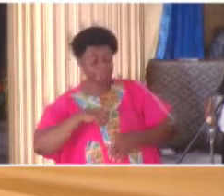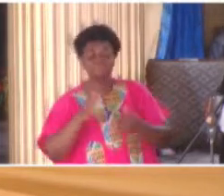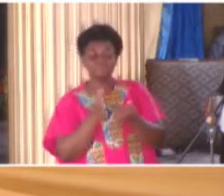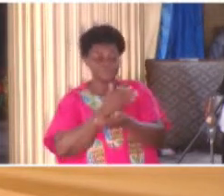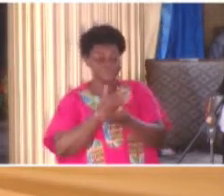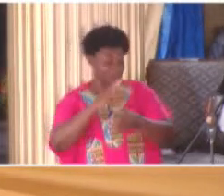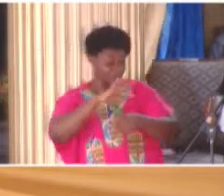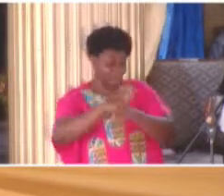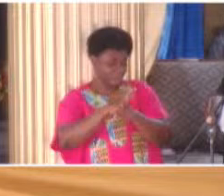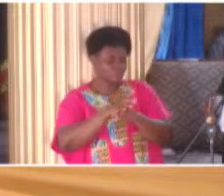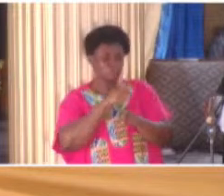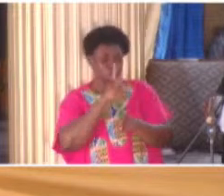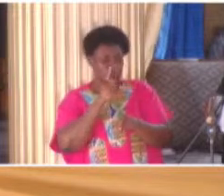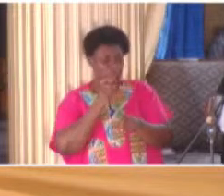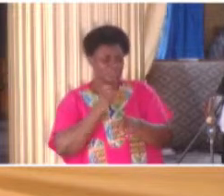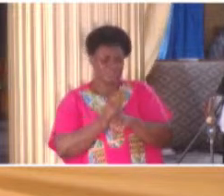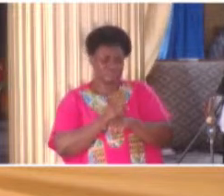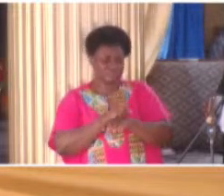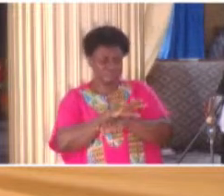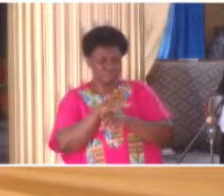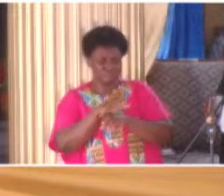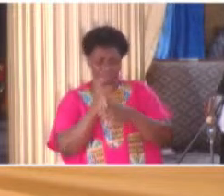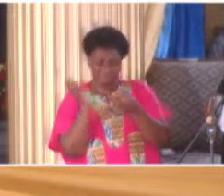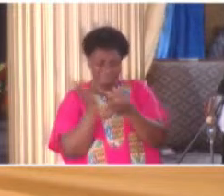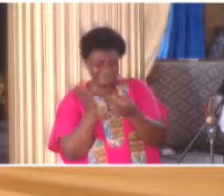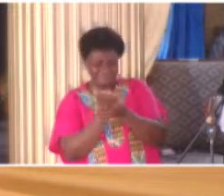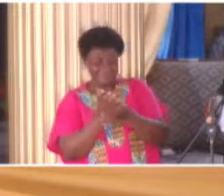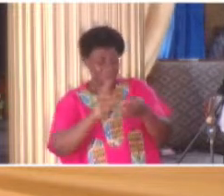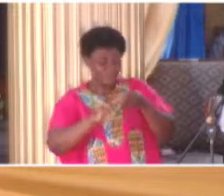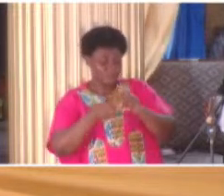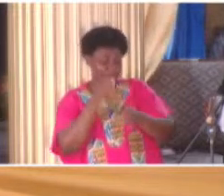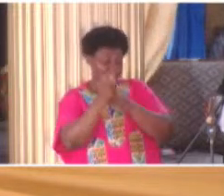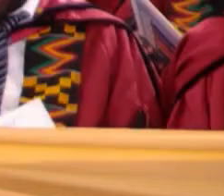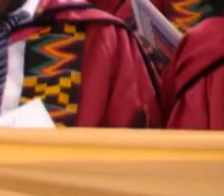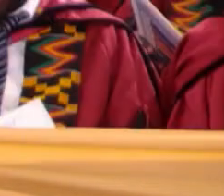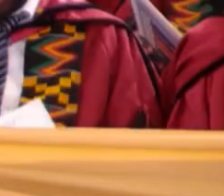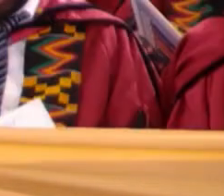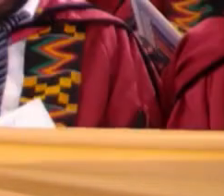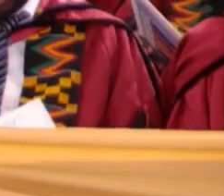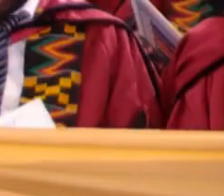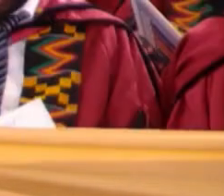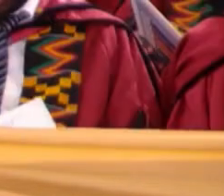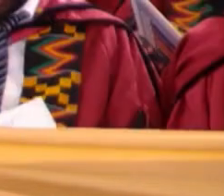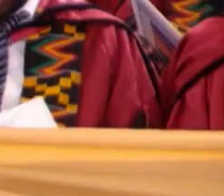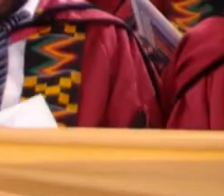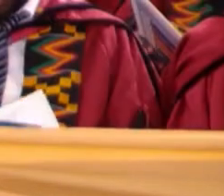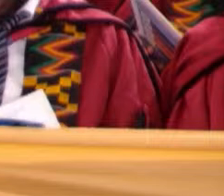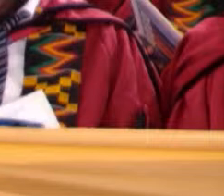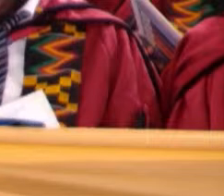COVID-19 severely impacted our international student numbers, we are pleased to report that